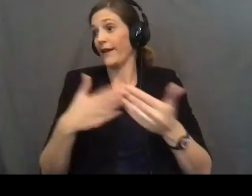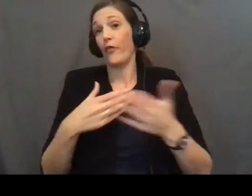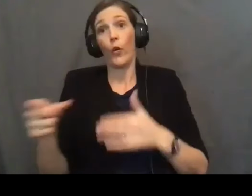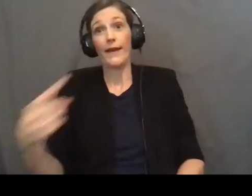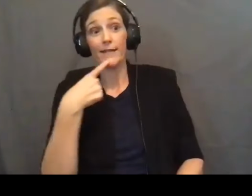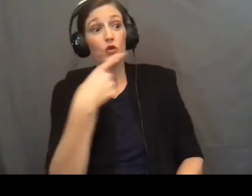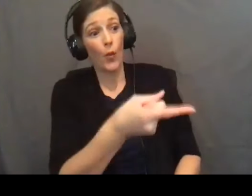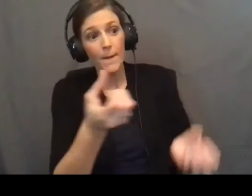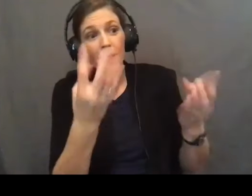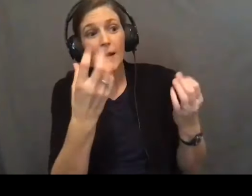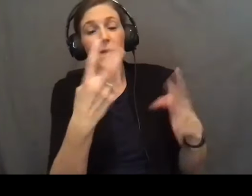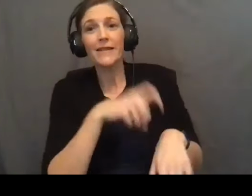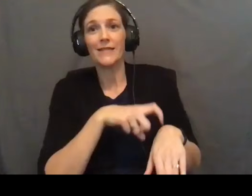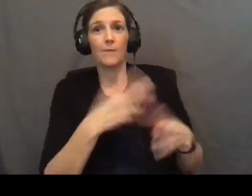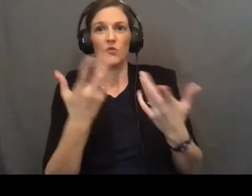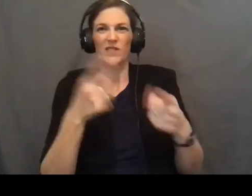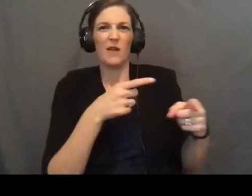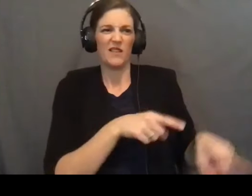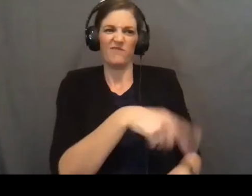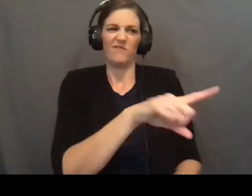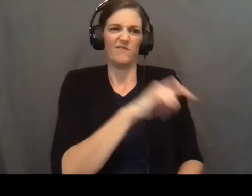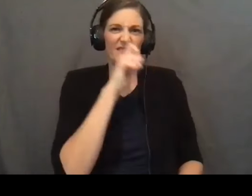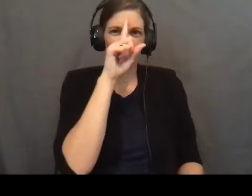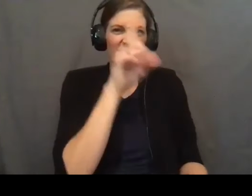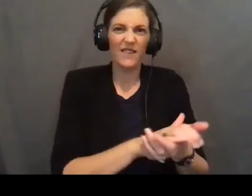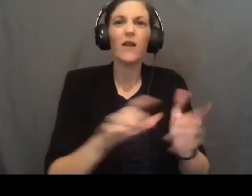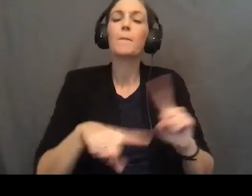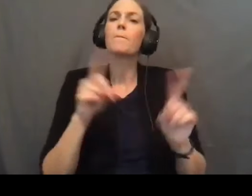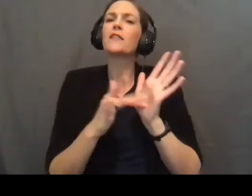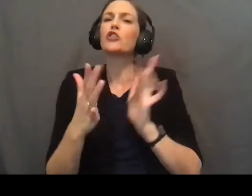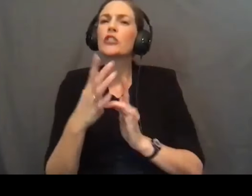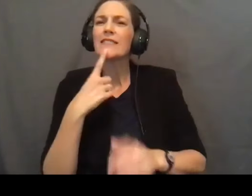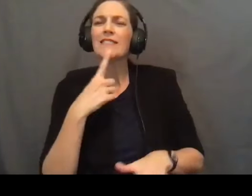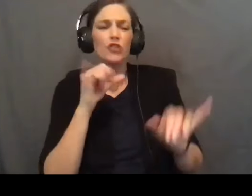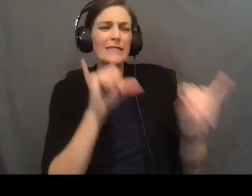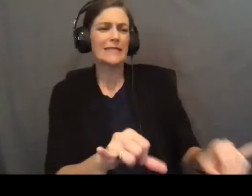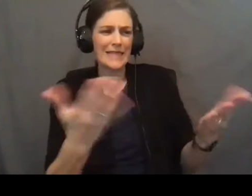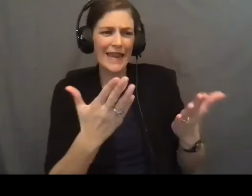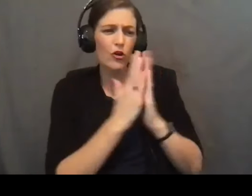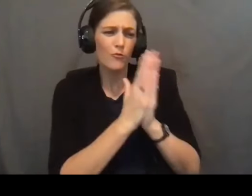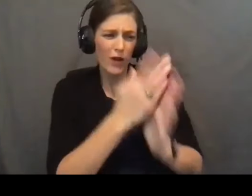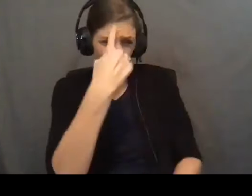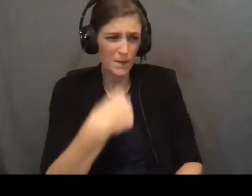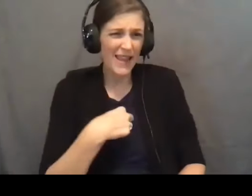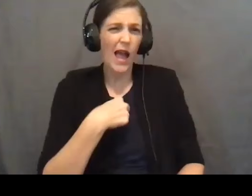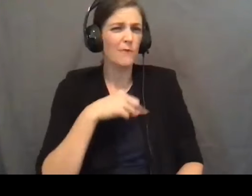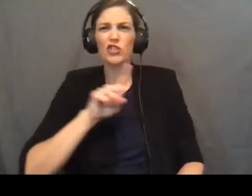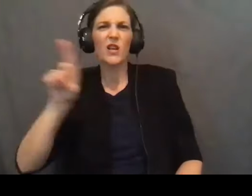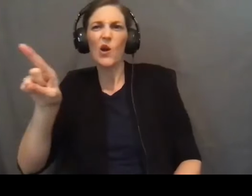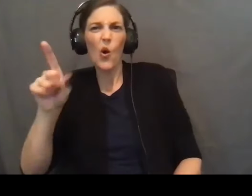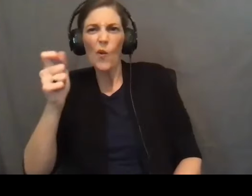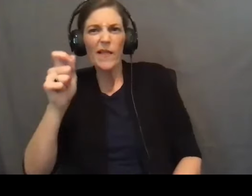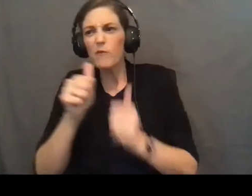multiple times what was happening. They didn't believe it. But Jesus said, just stay here and pray for me. I'm going to go just a little